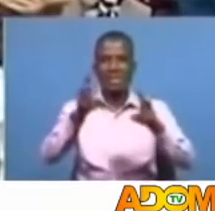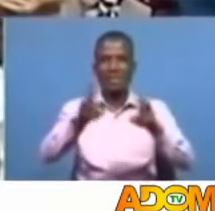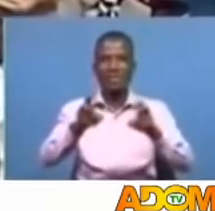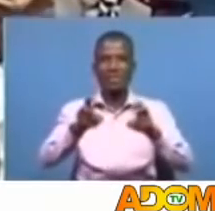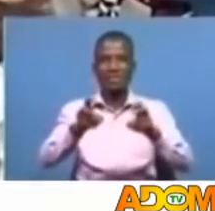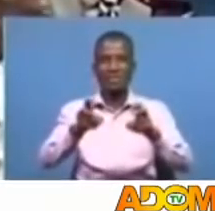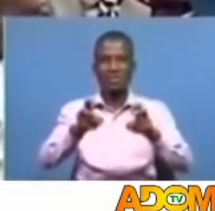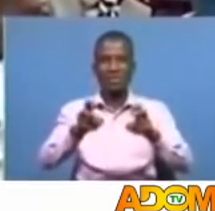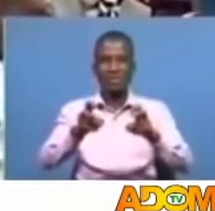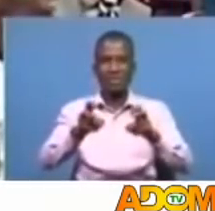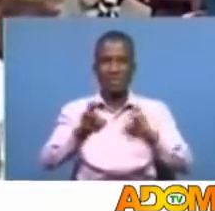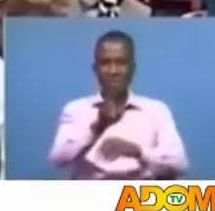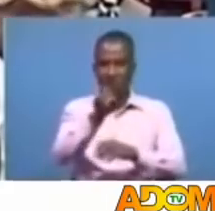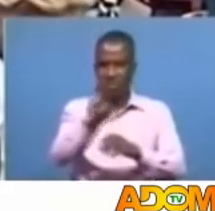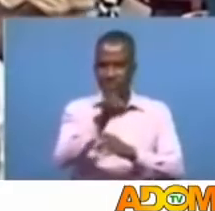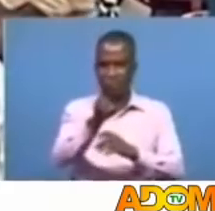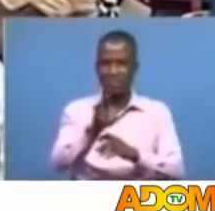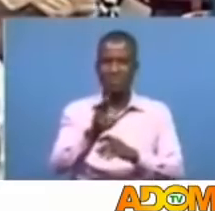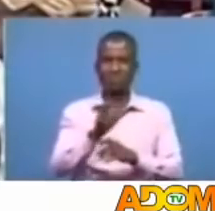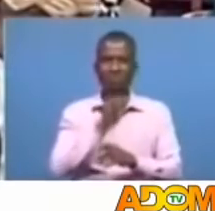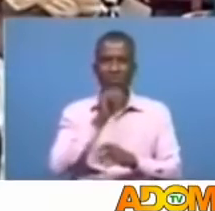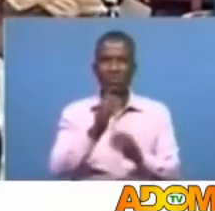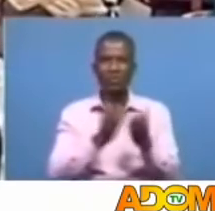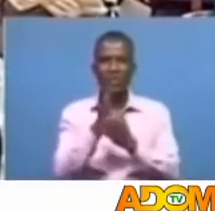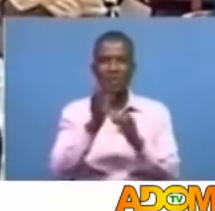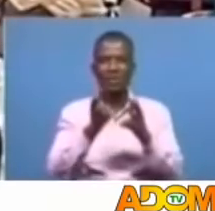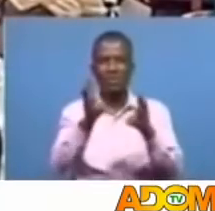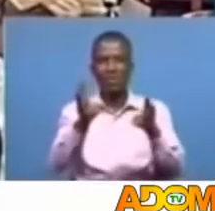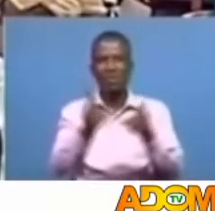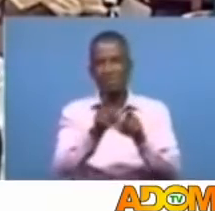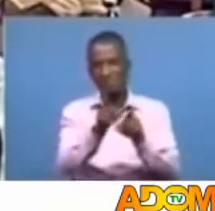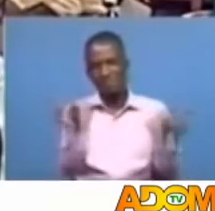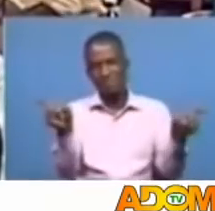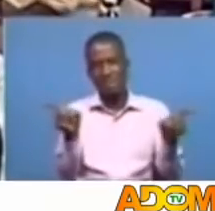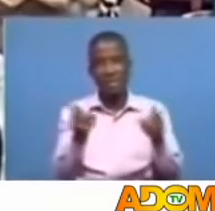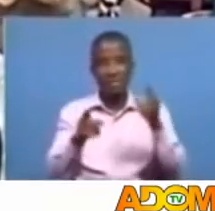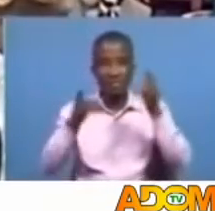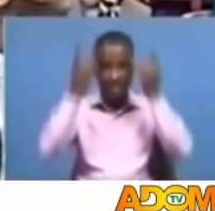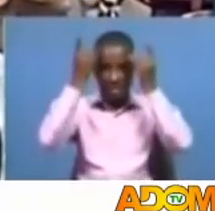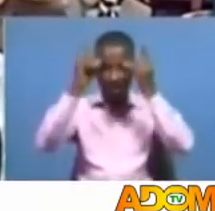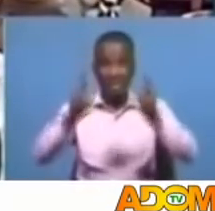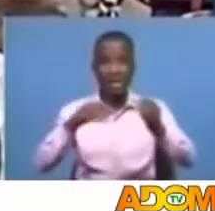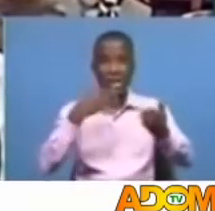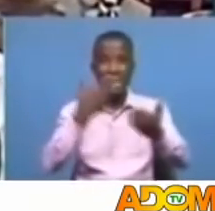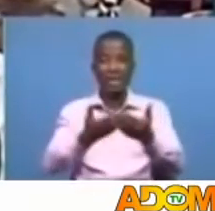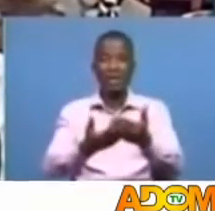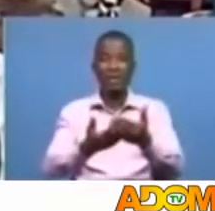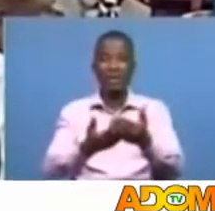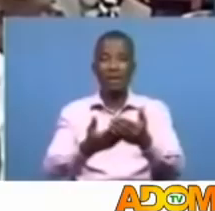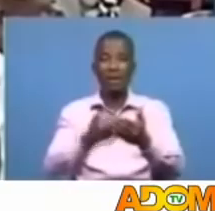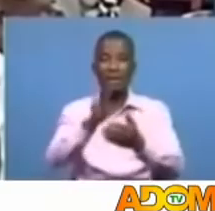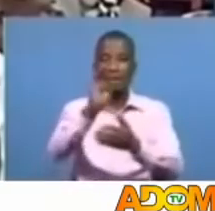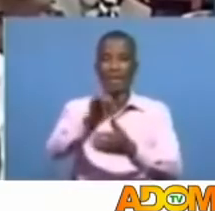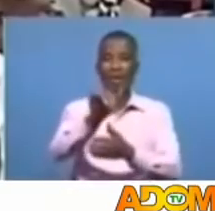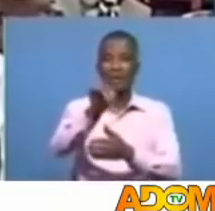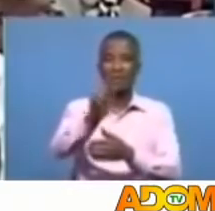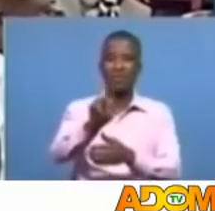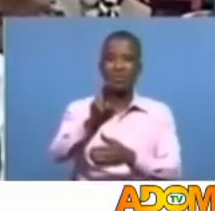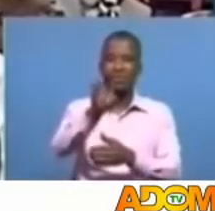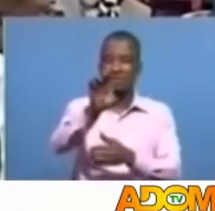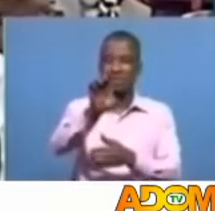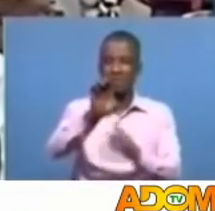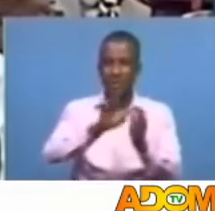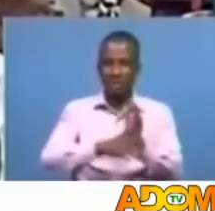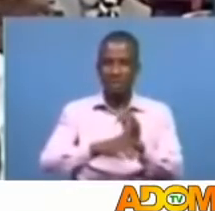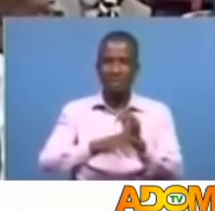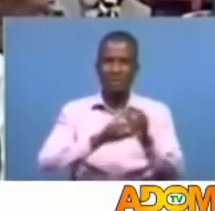the irrationality or unreasonable rule, in that the decision arrived at by the TDC defies logic